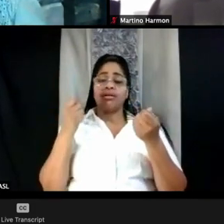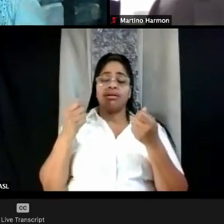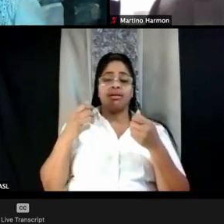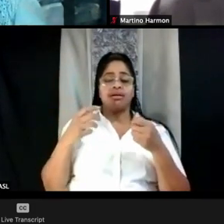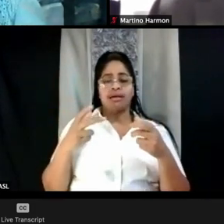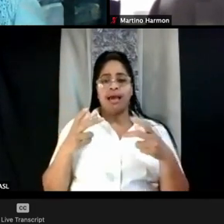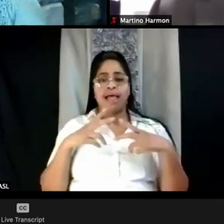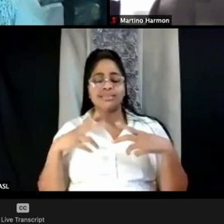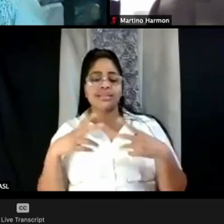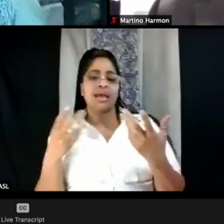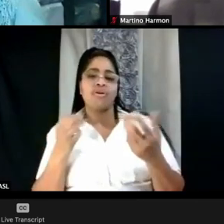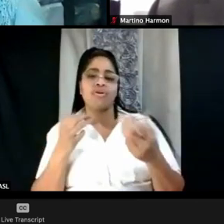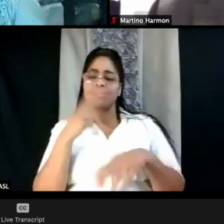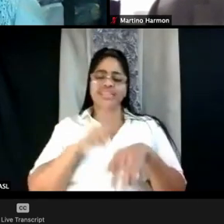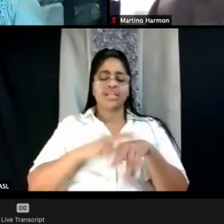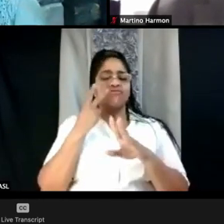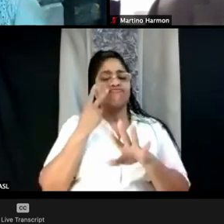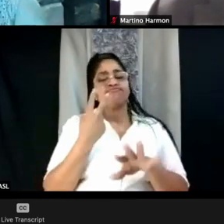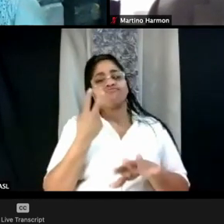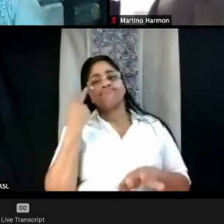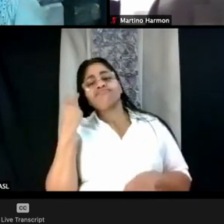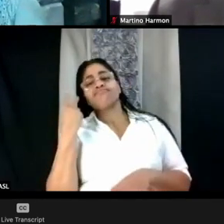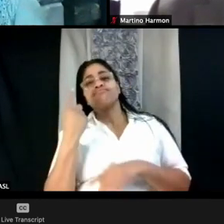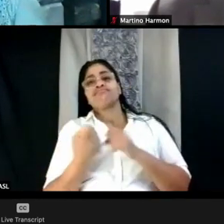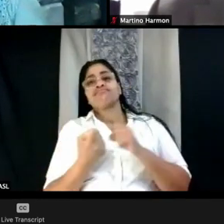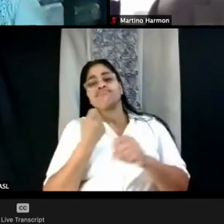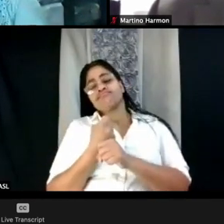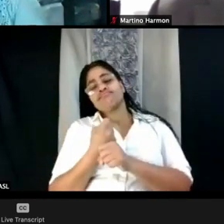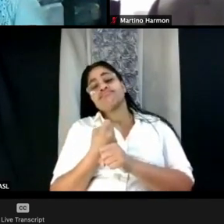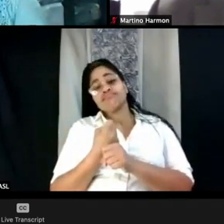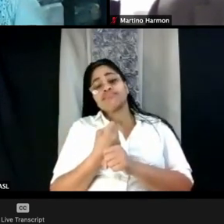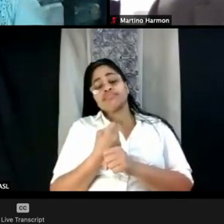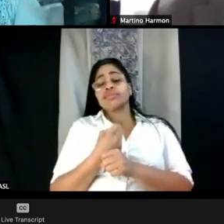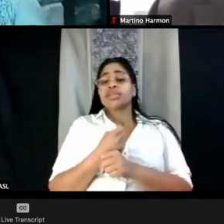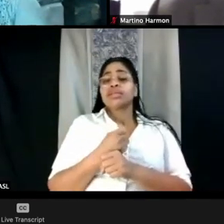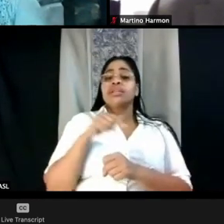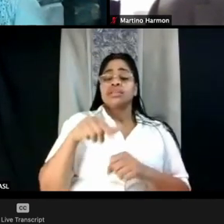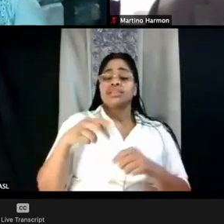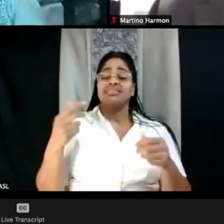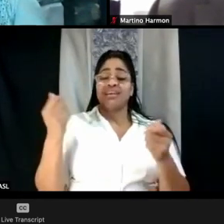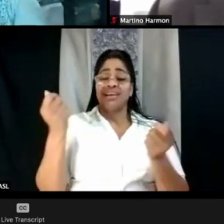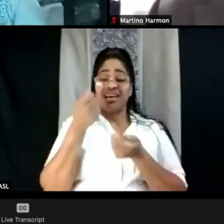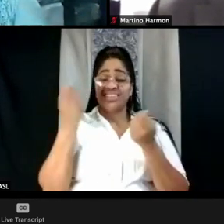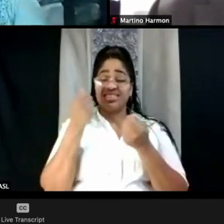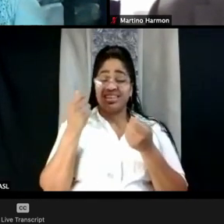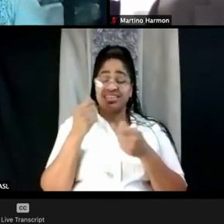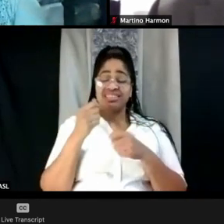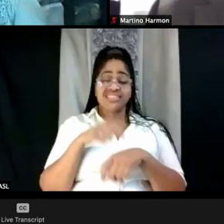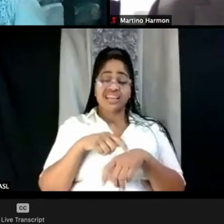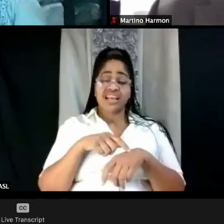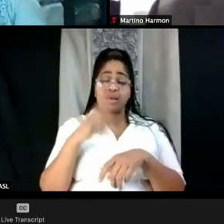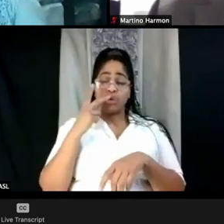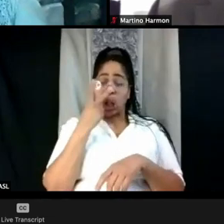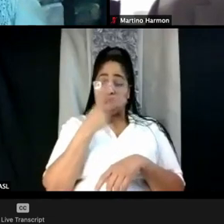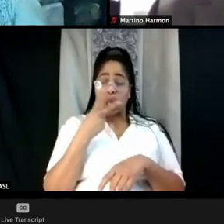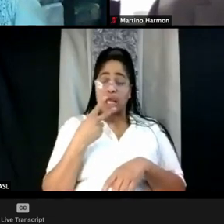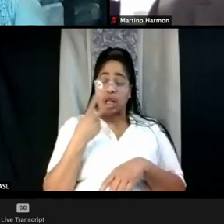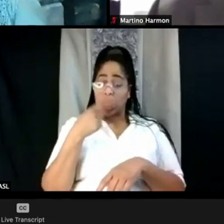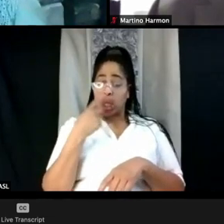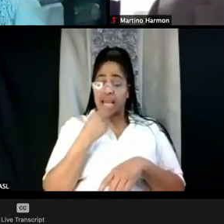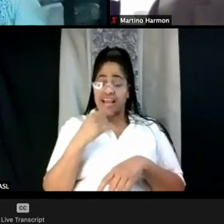just naturally reflecting on the past 12 months. This holiday season will look and feel different. Many of you